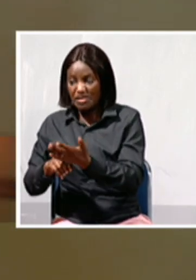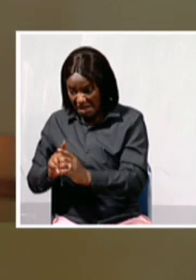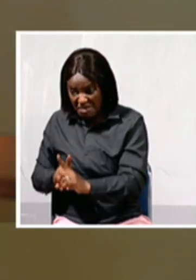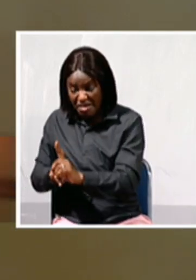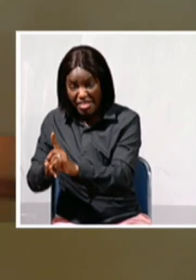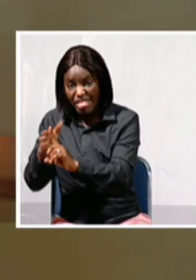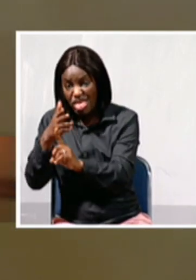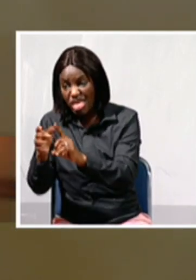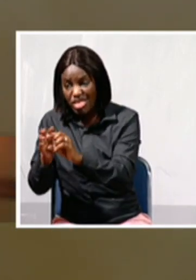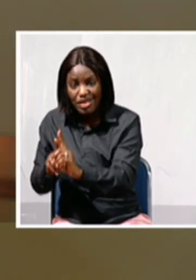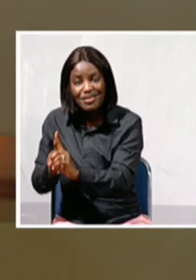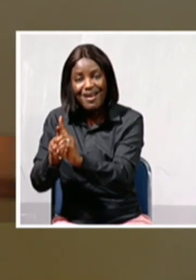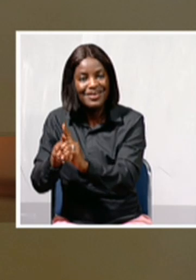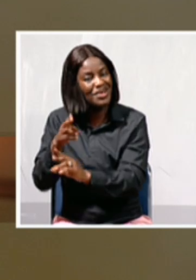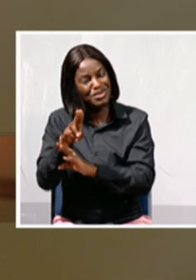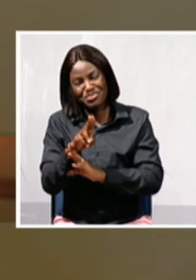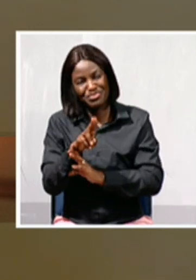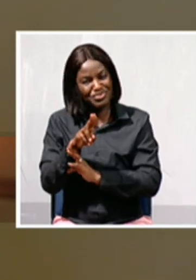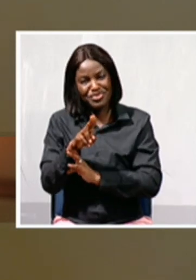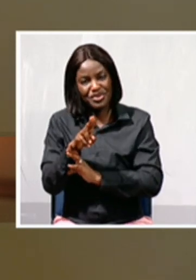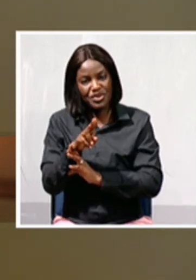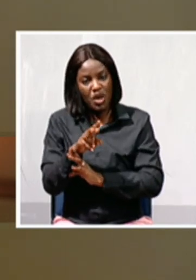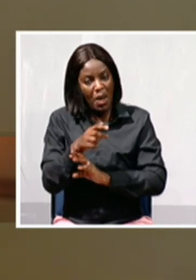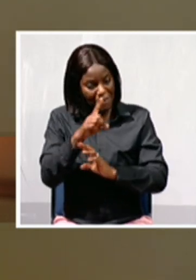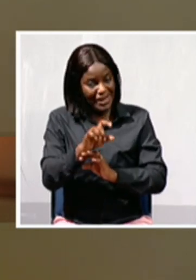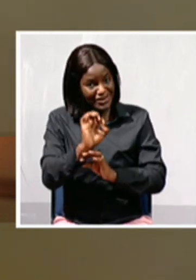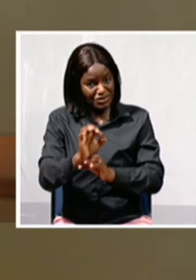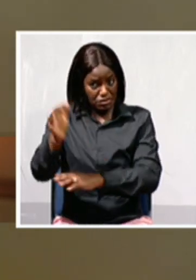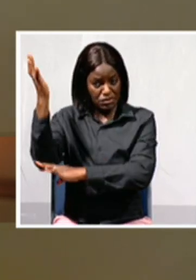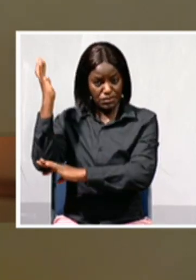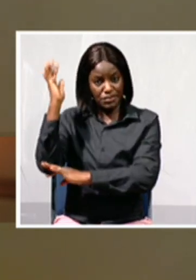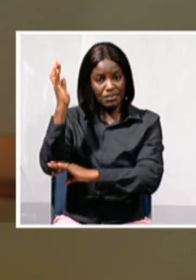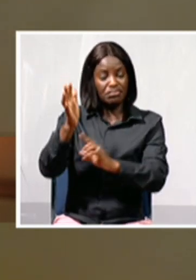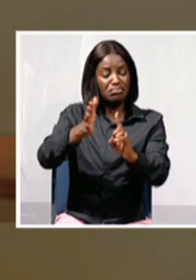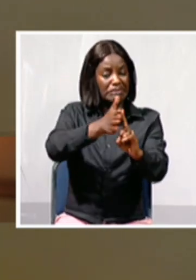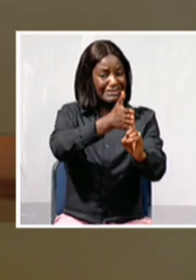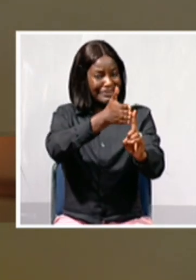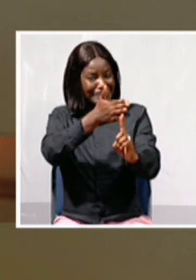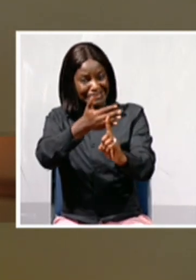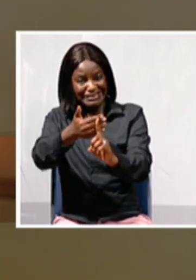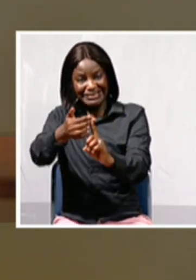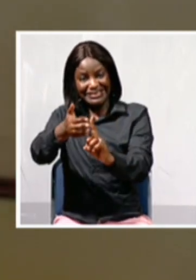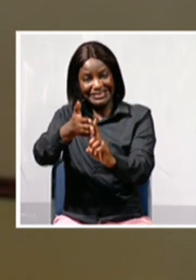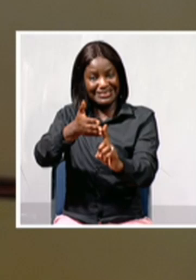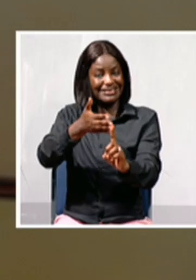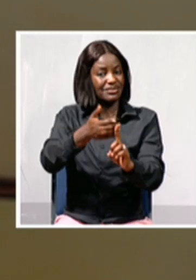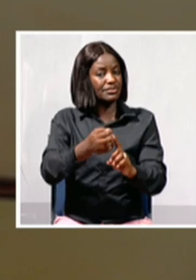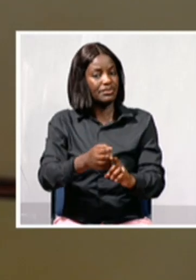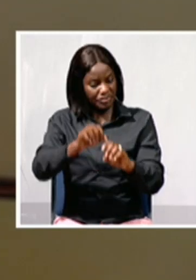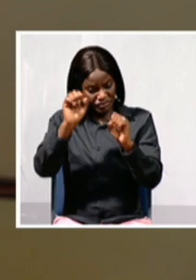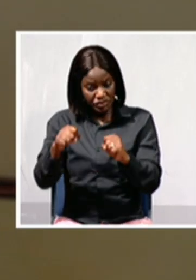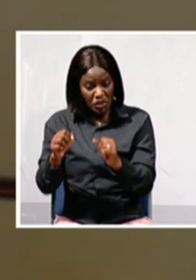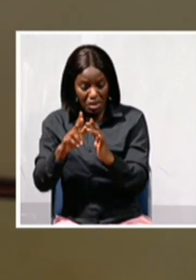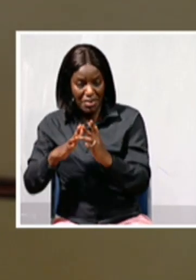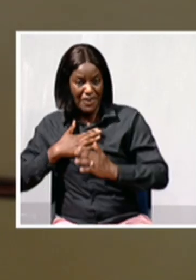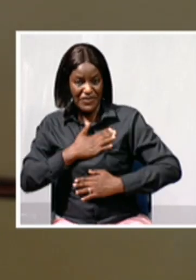and your strategies must be convincing that they will address the issues that people are facing. But you